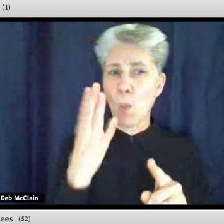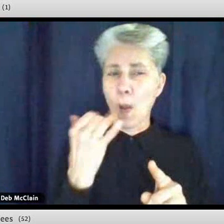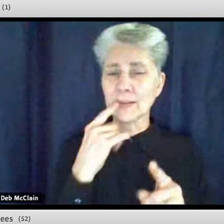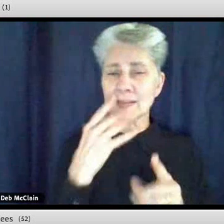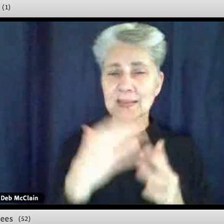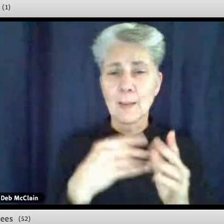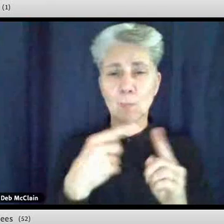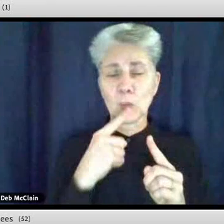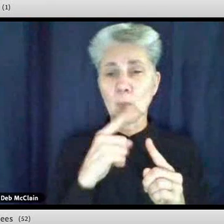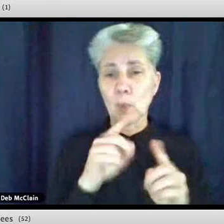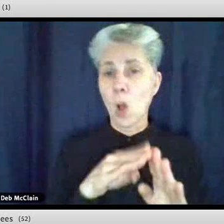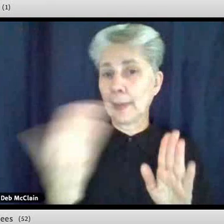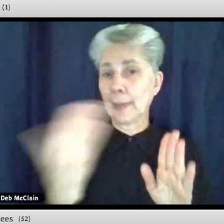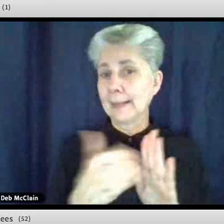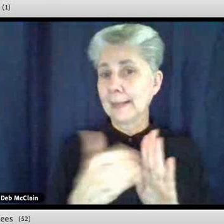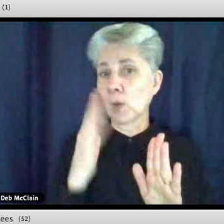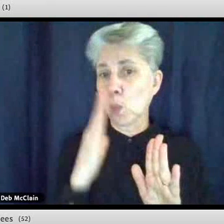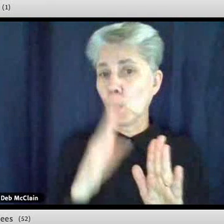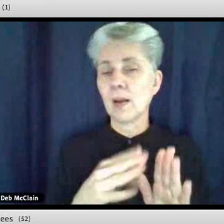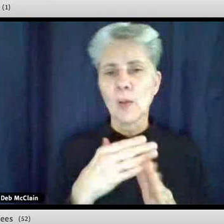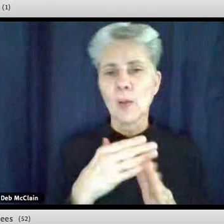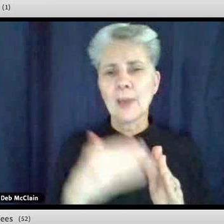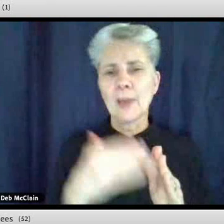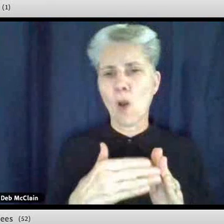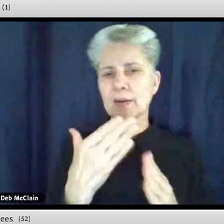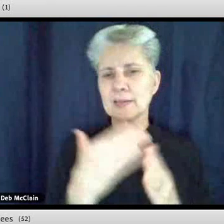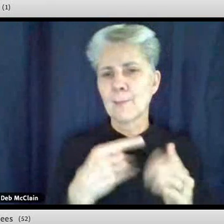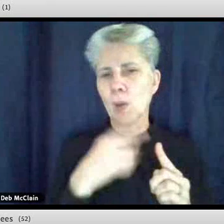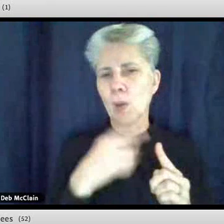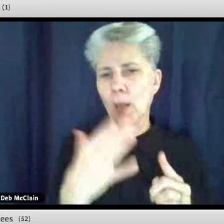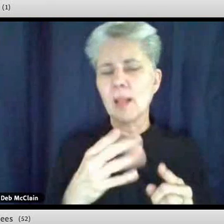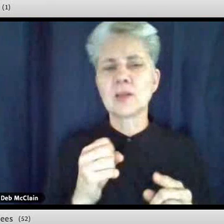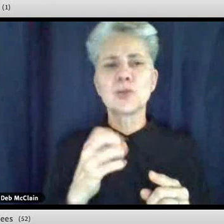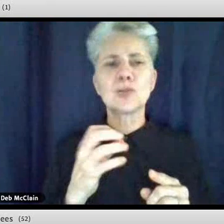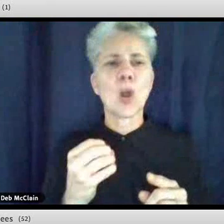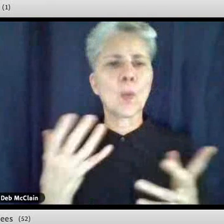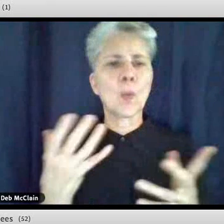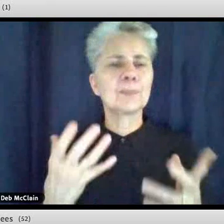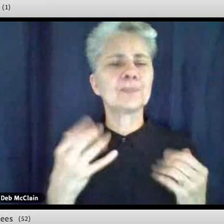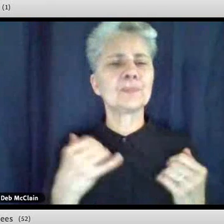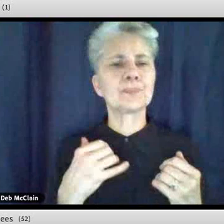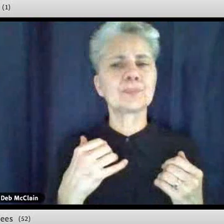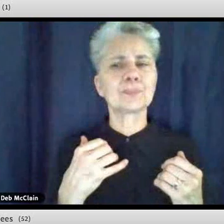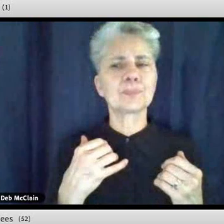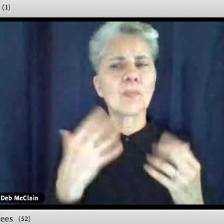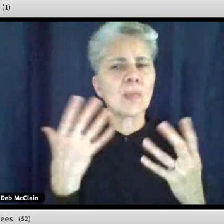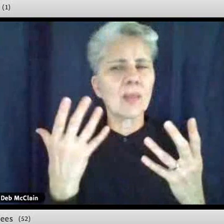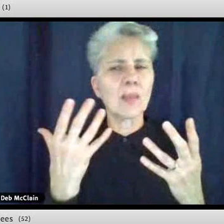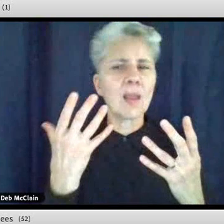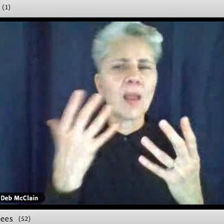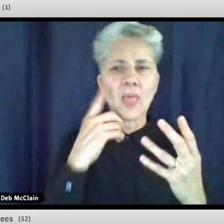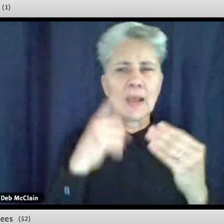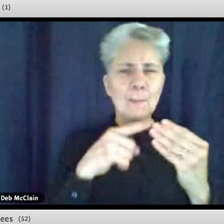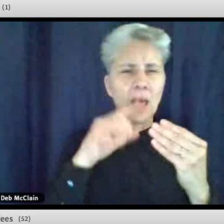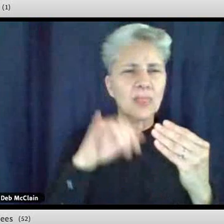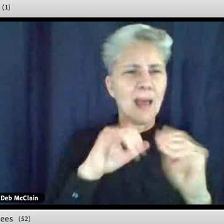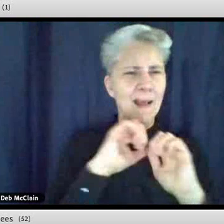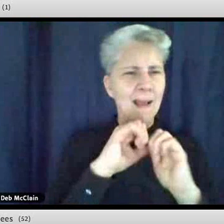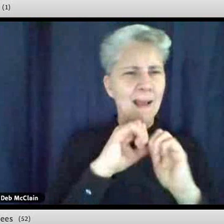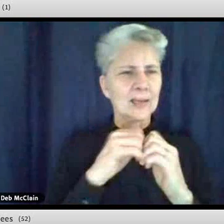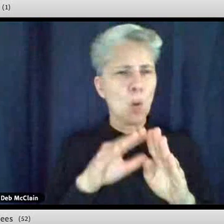This other one that I said was pretty optimistic because at some point we will reopen, right? This will be over at some point.